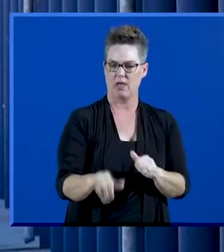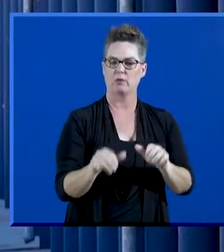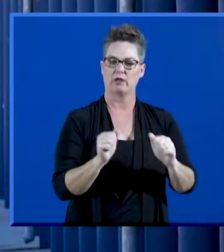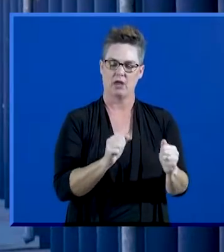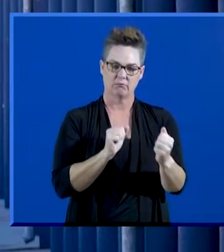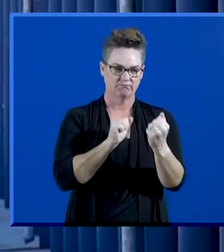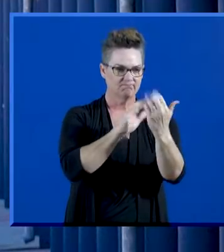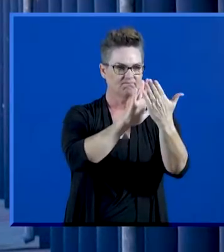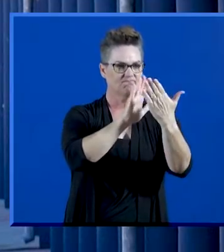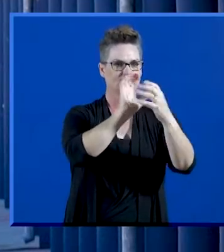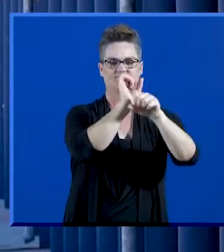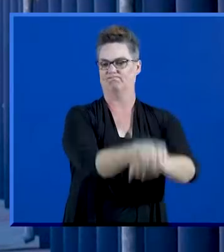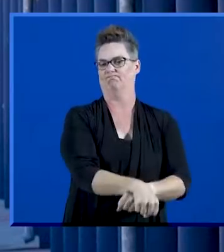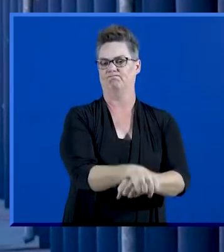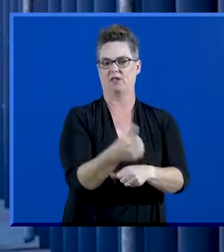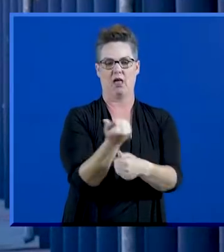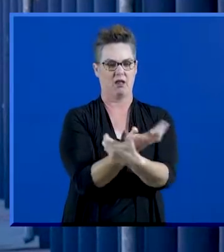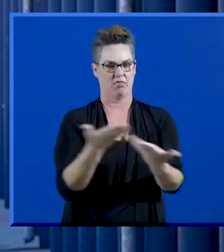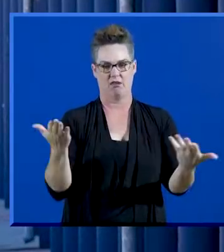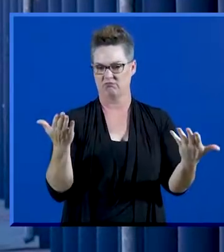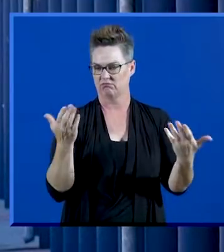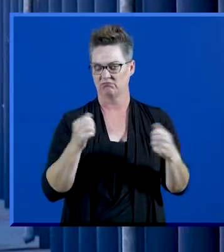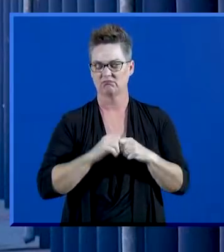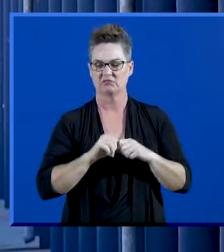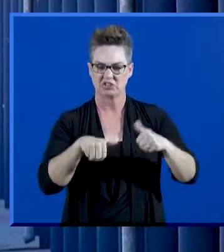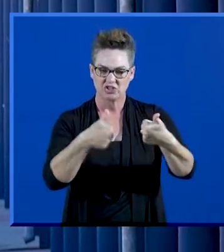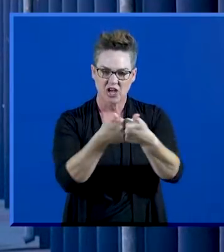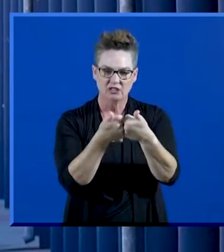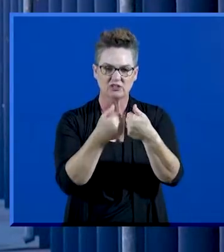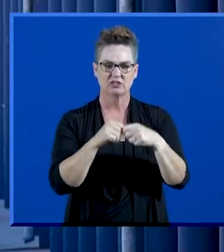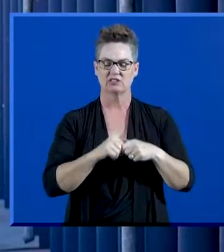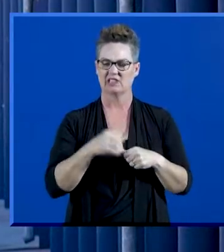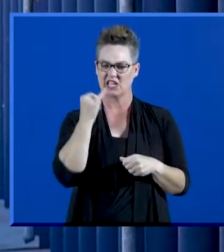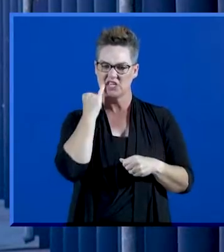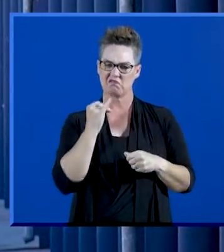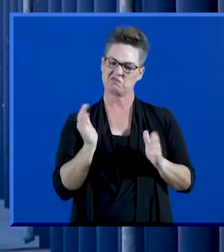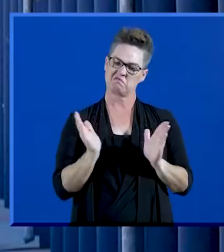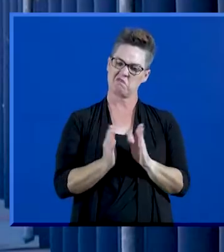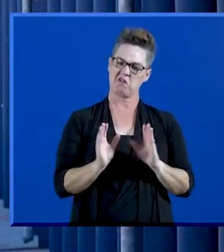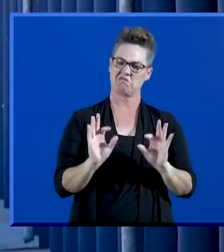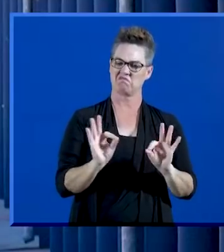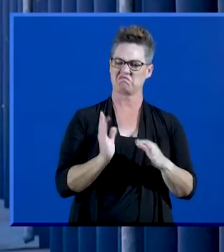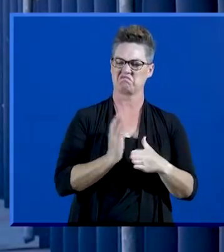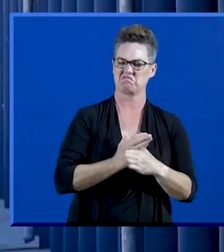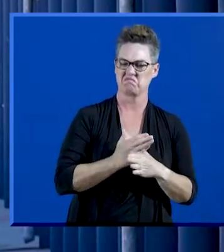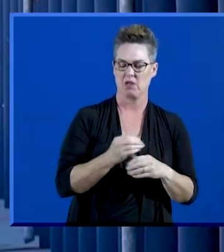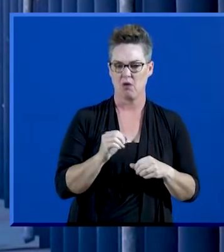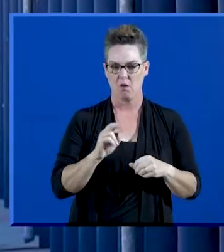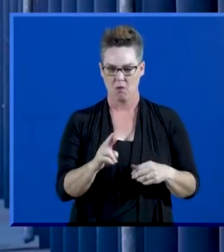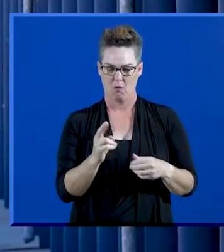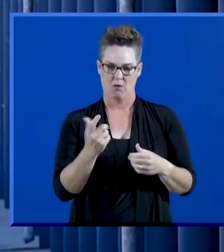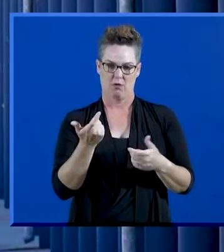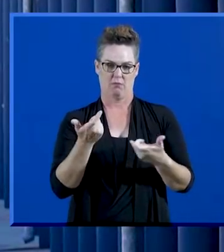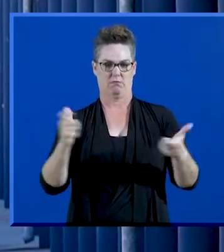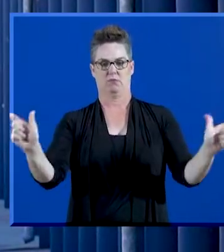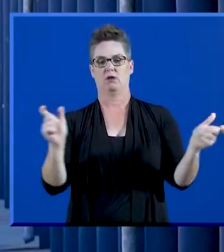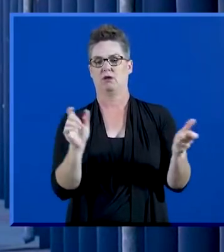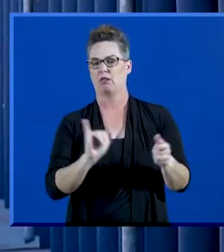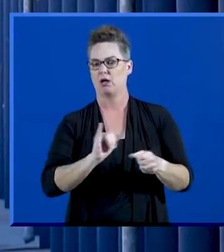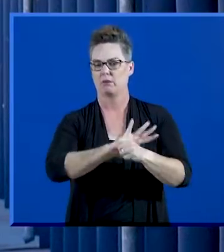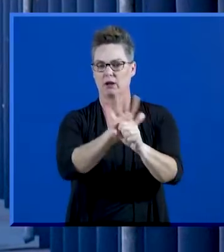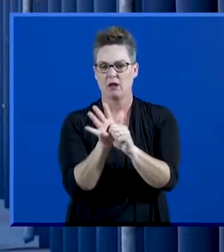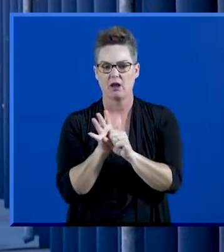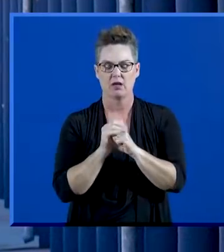last. With them, we may overcome any obstacle that we face moving forward. Whether we are faced with minor